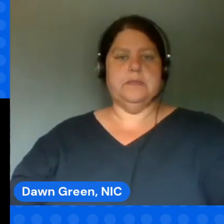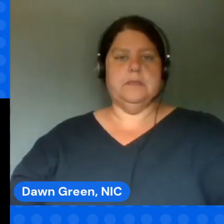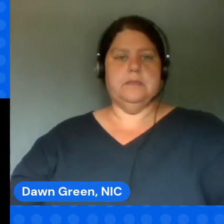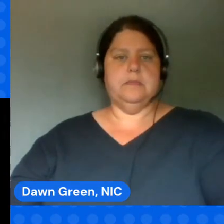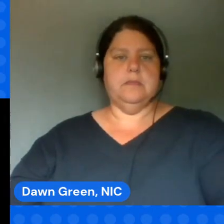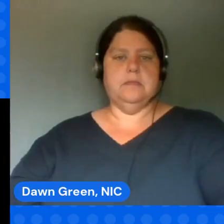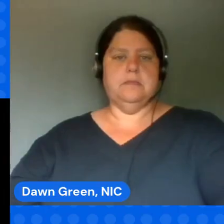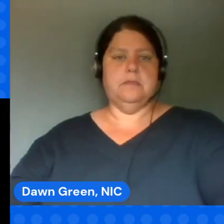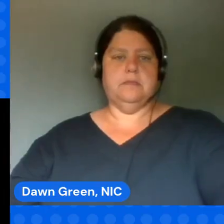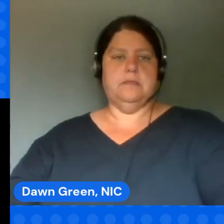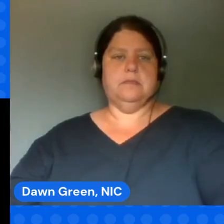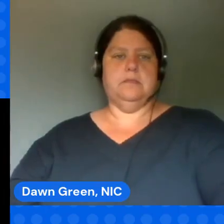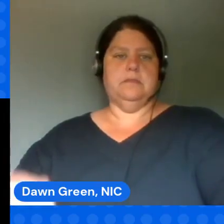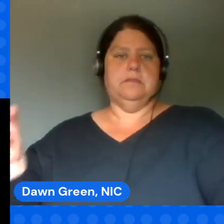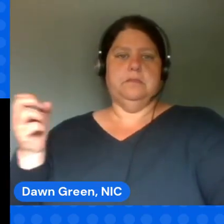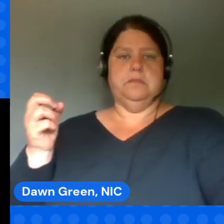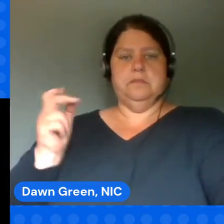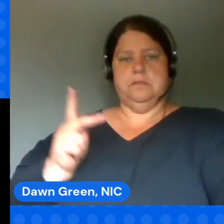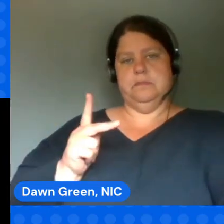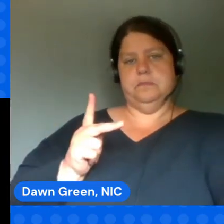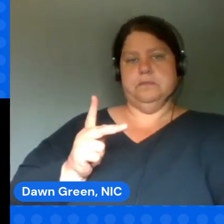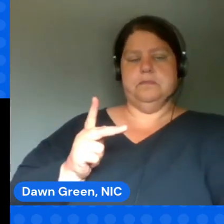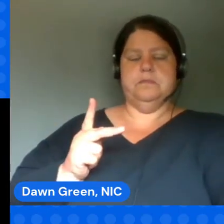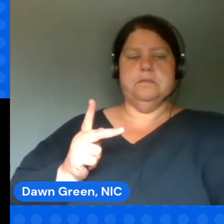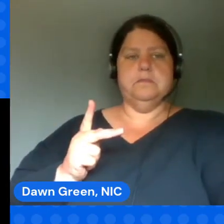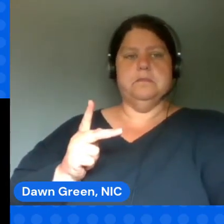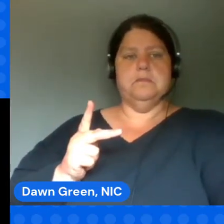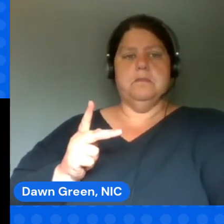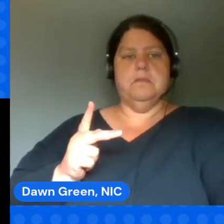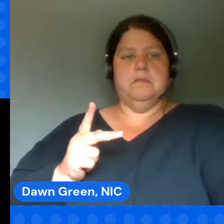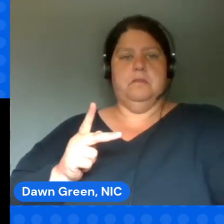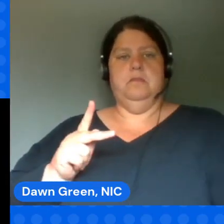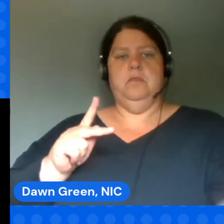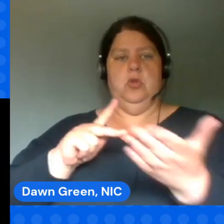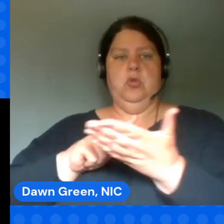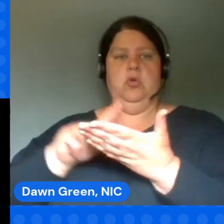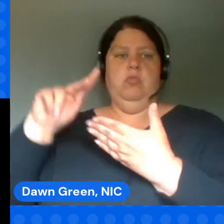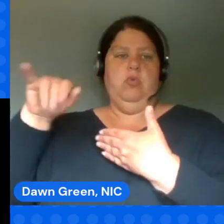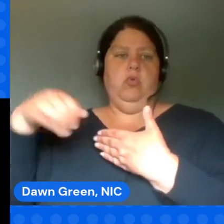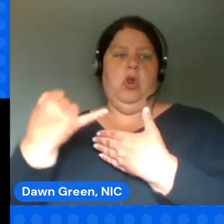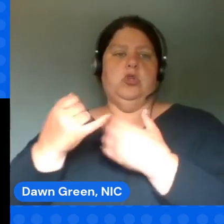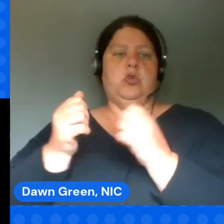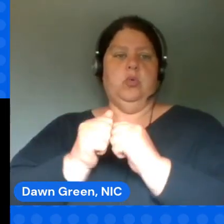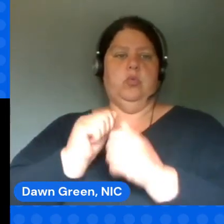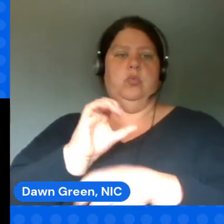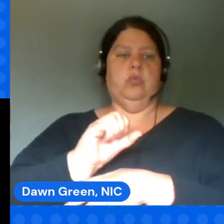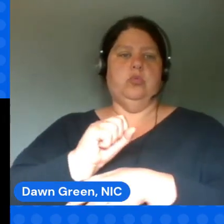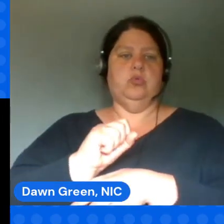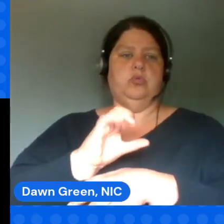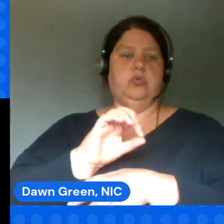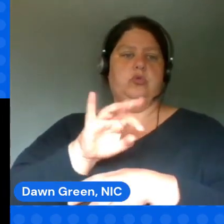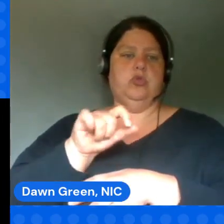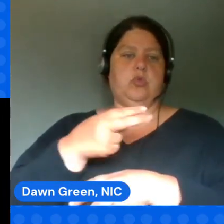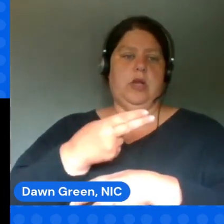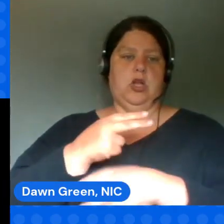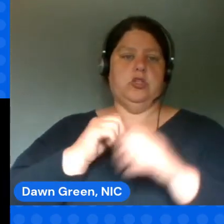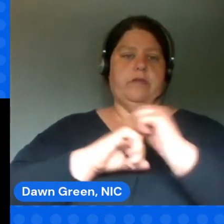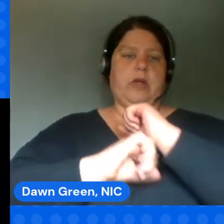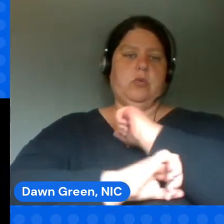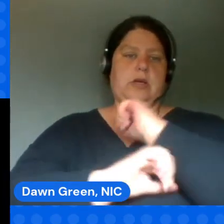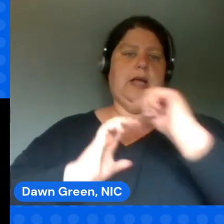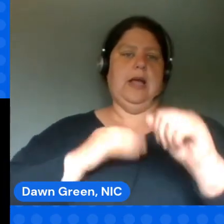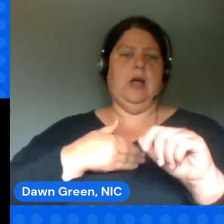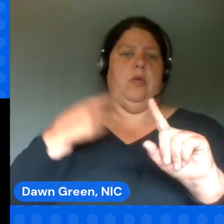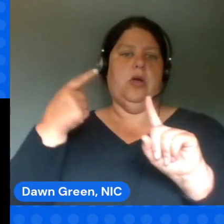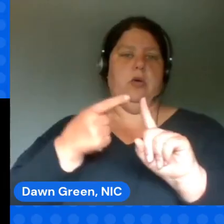All right, and so as I said, in the project with the Scratch Foundation, our goal was to help create a series